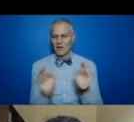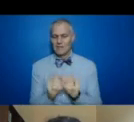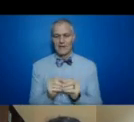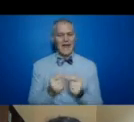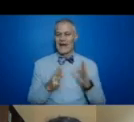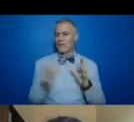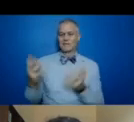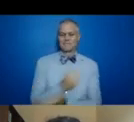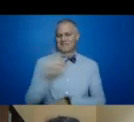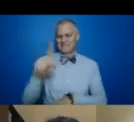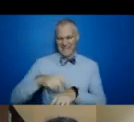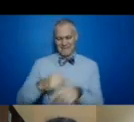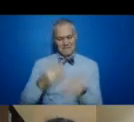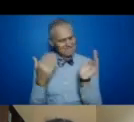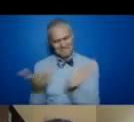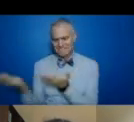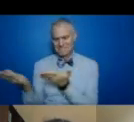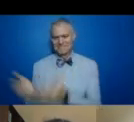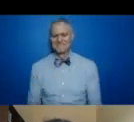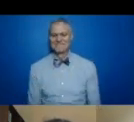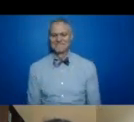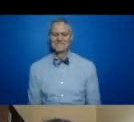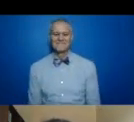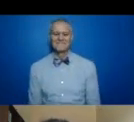time away from David, so I'm going to turn it right over.